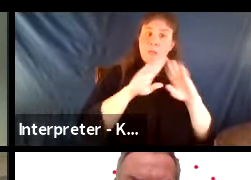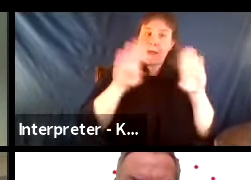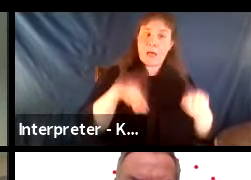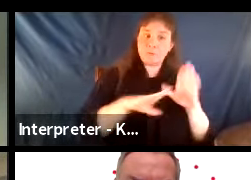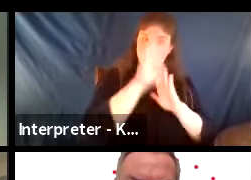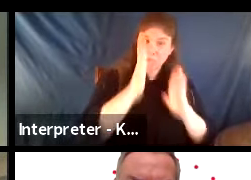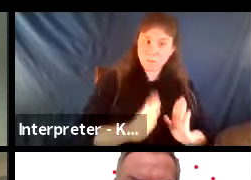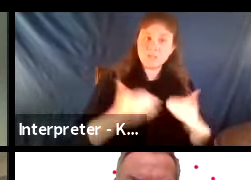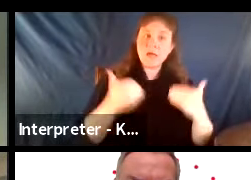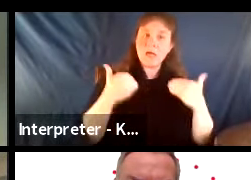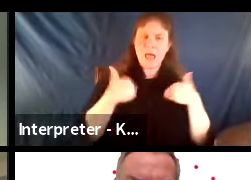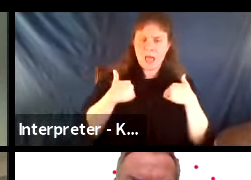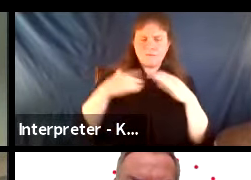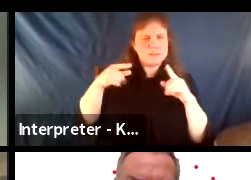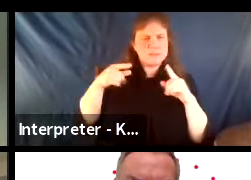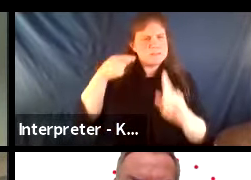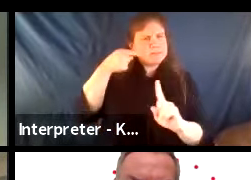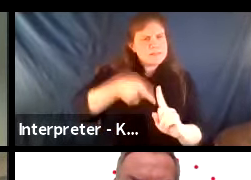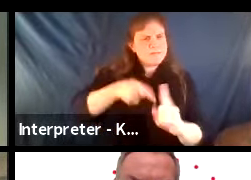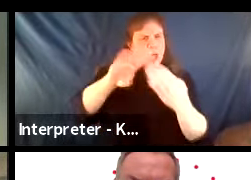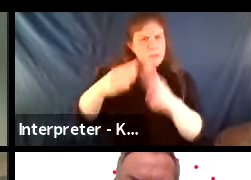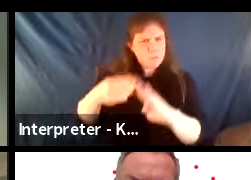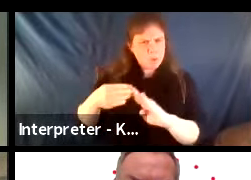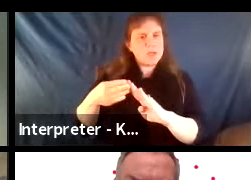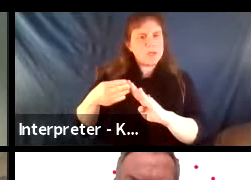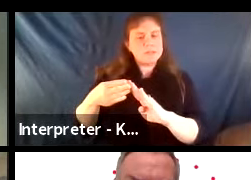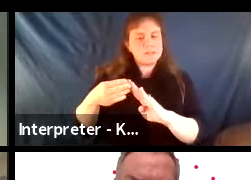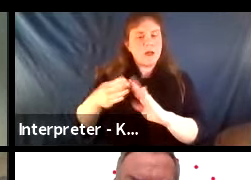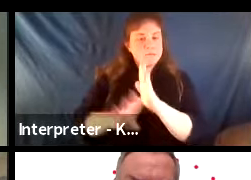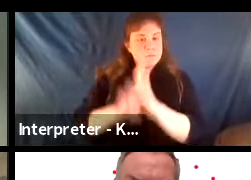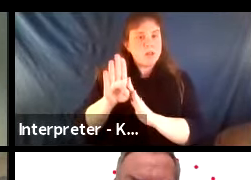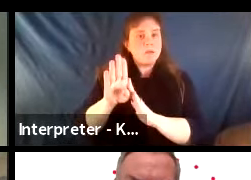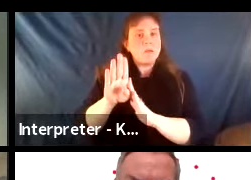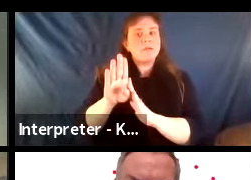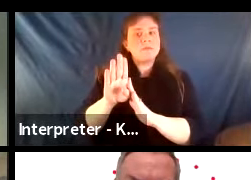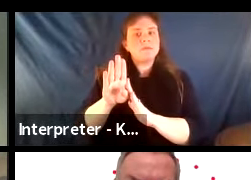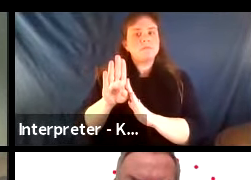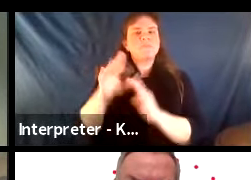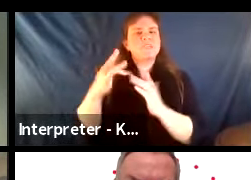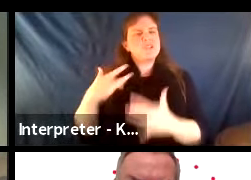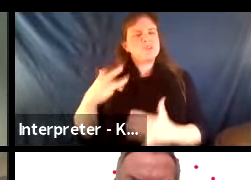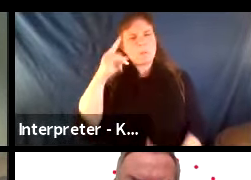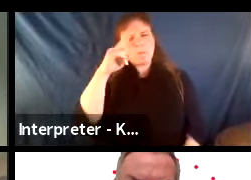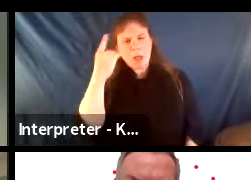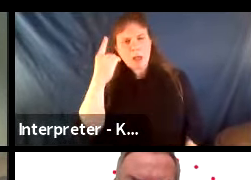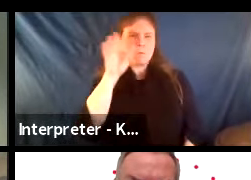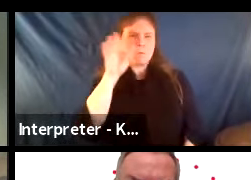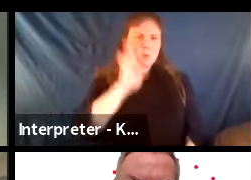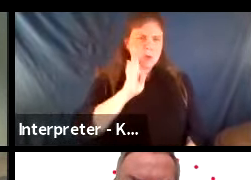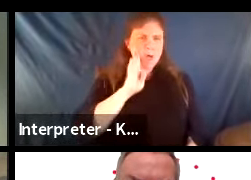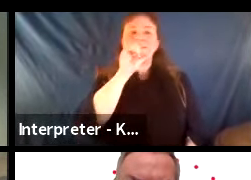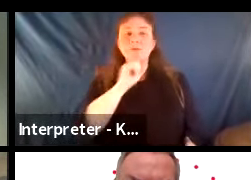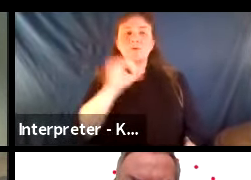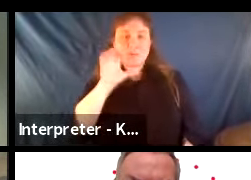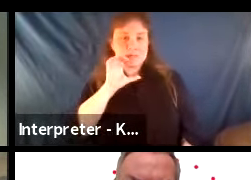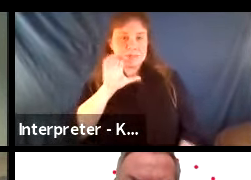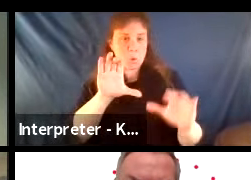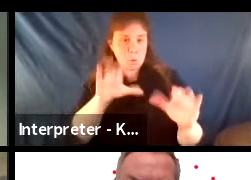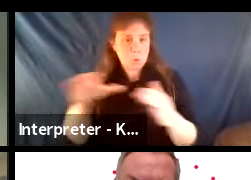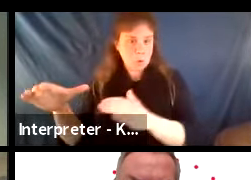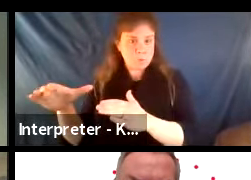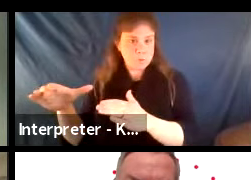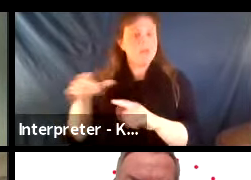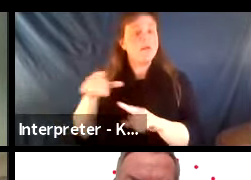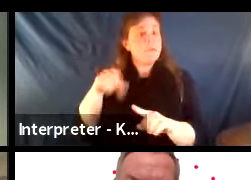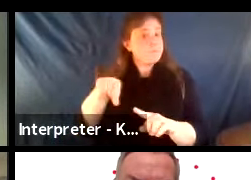of people that are low income, primarily Black and Brown and seniors, are already distributing